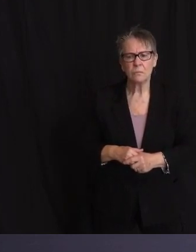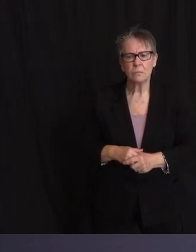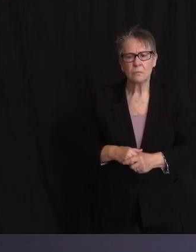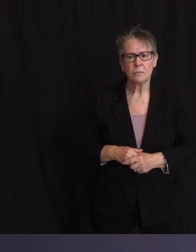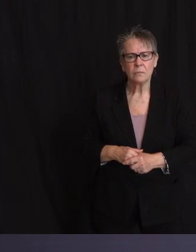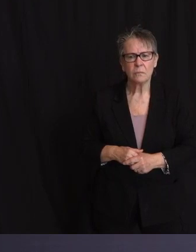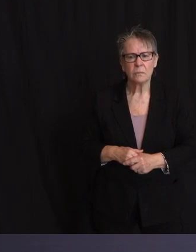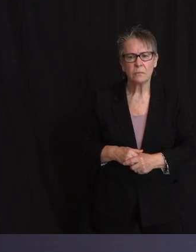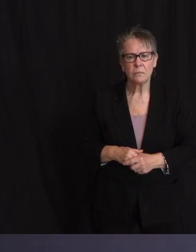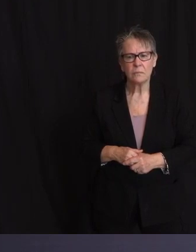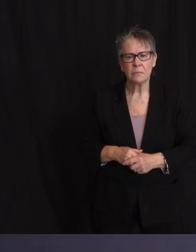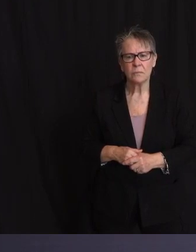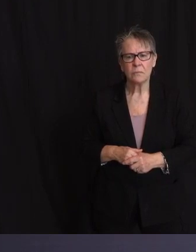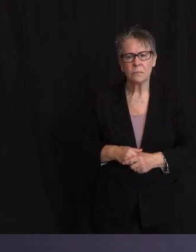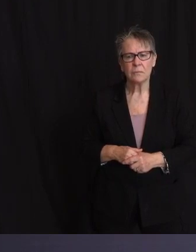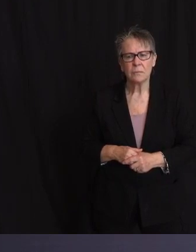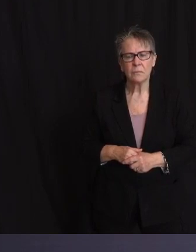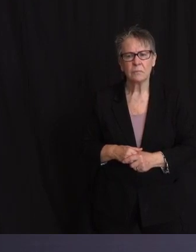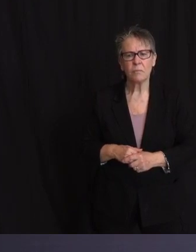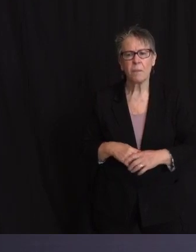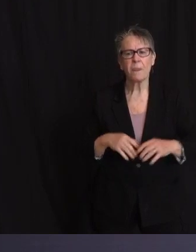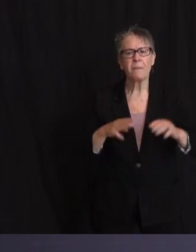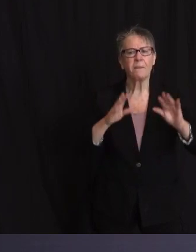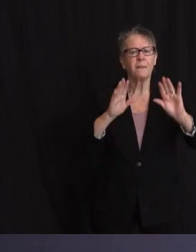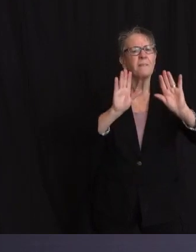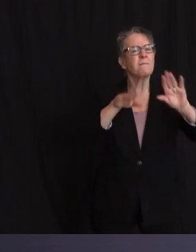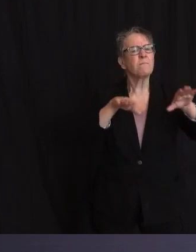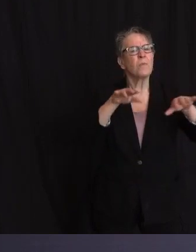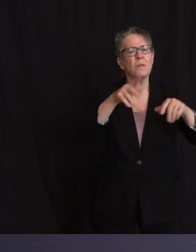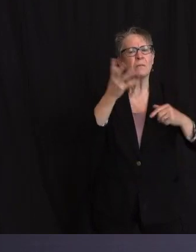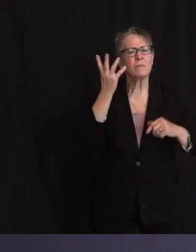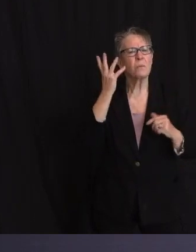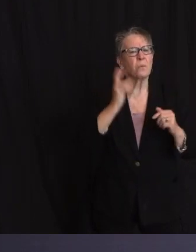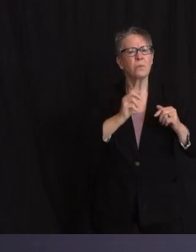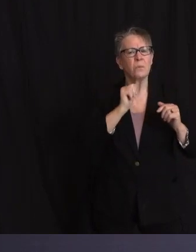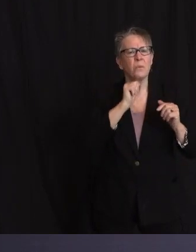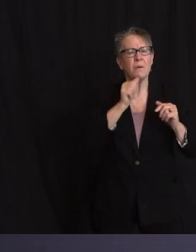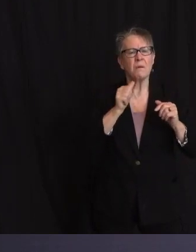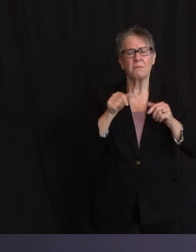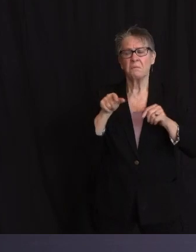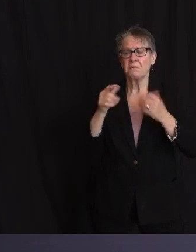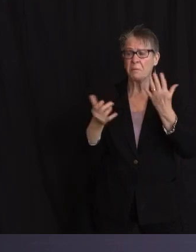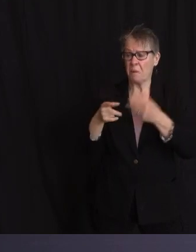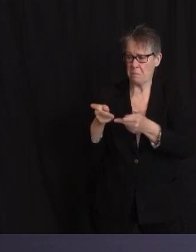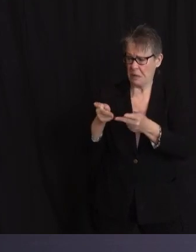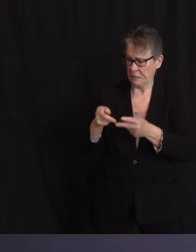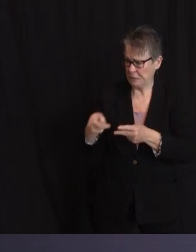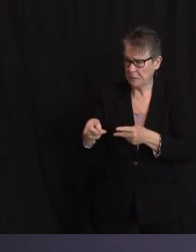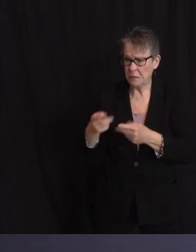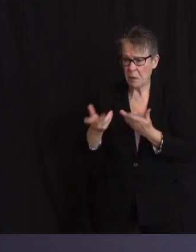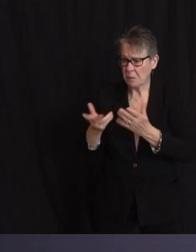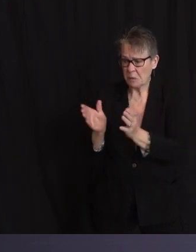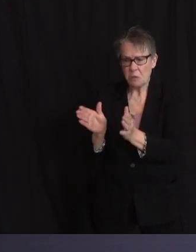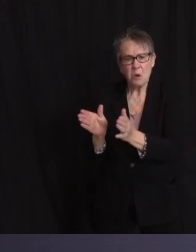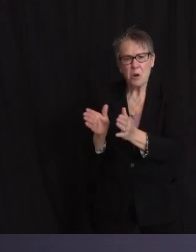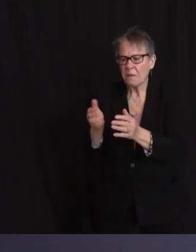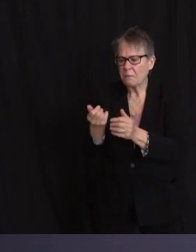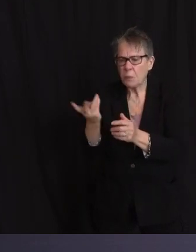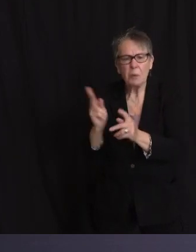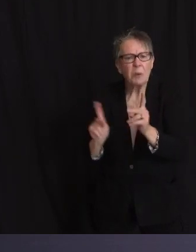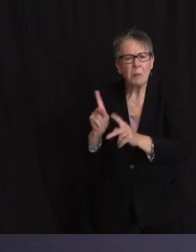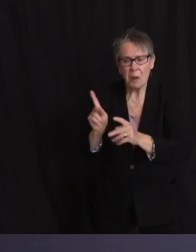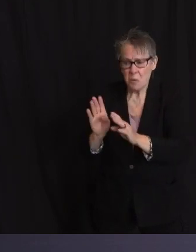Is that it? I'm not aware. We can come back to you. Mahan, can you come back with the question as to whether or not there's any